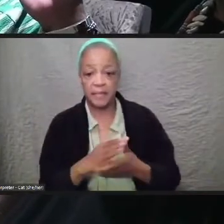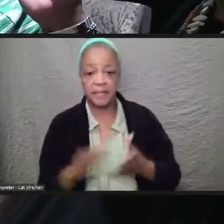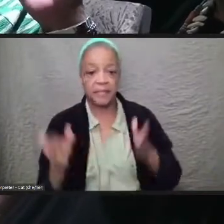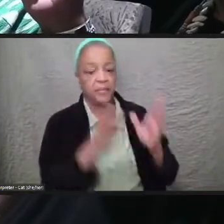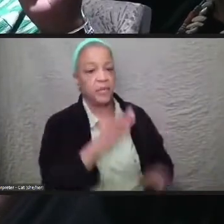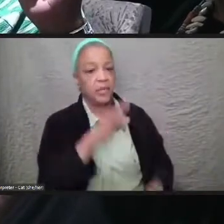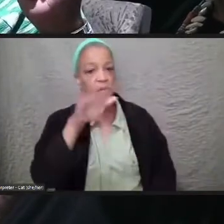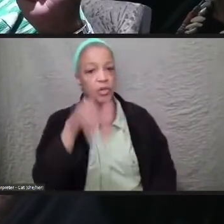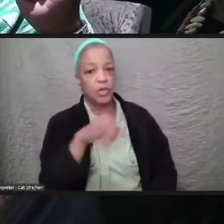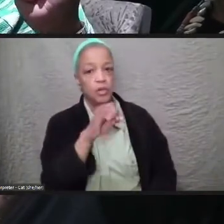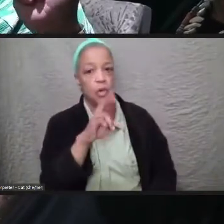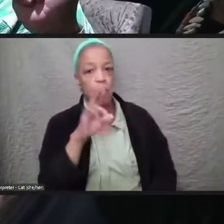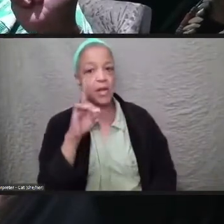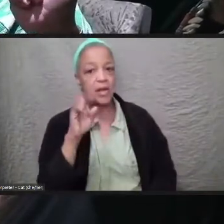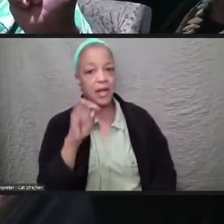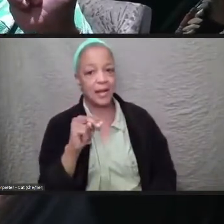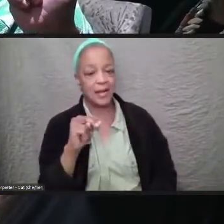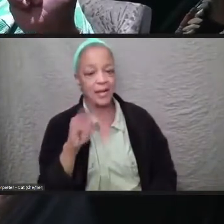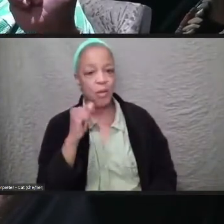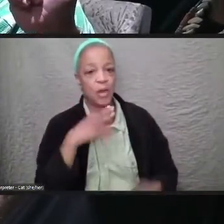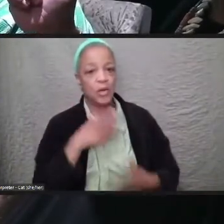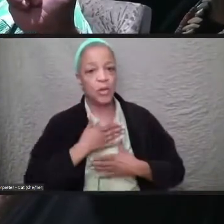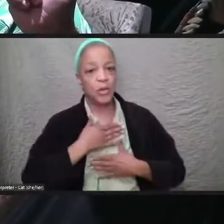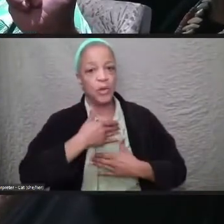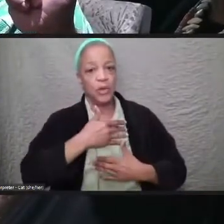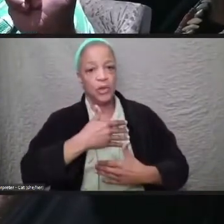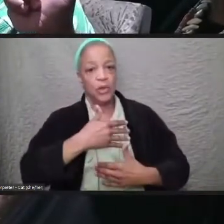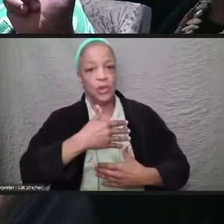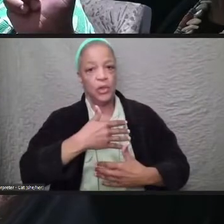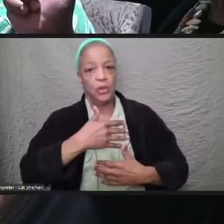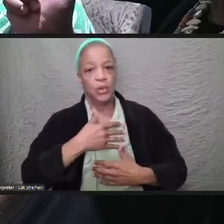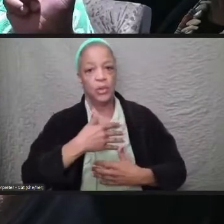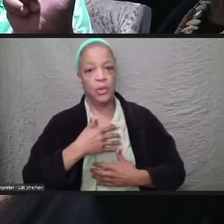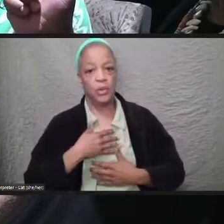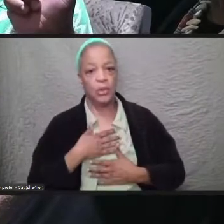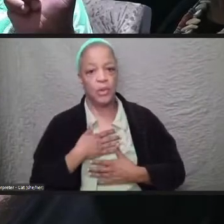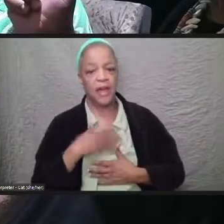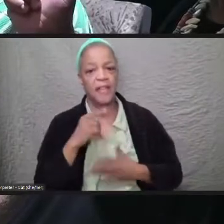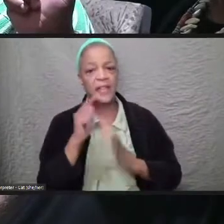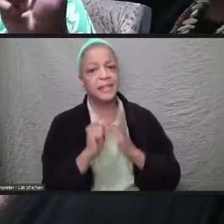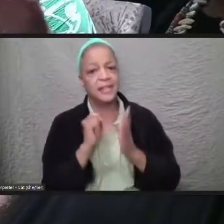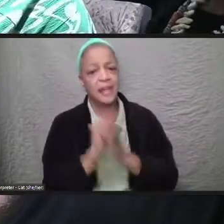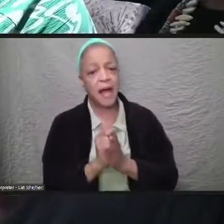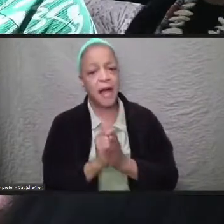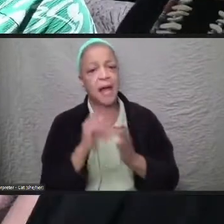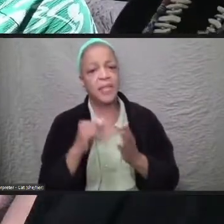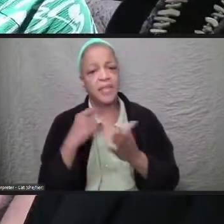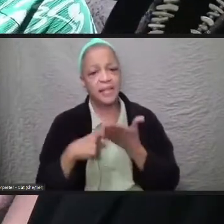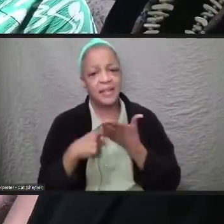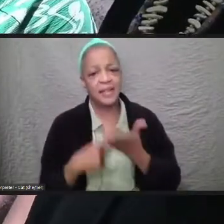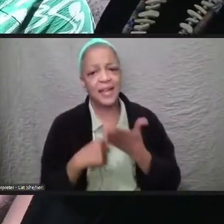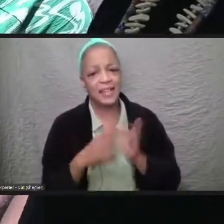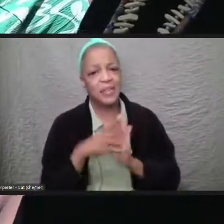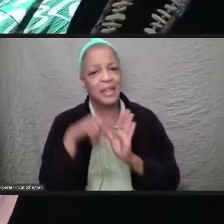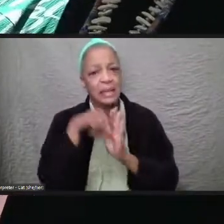I want to take a breath, because this time, this conversation has been really intense, and